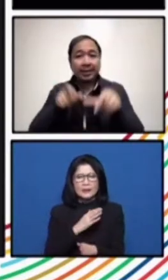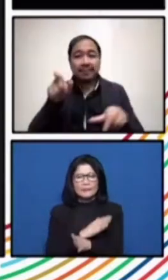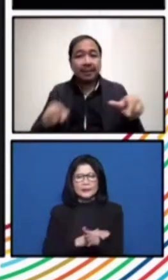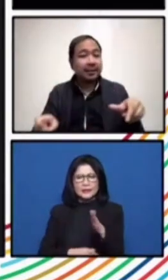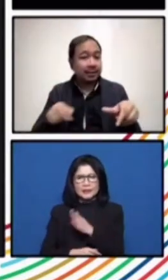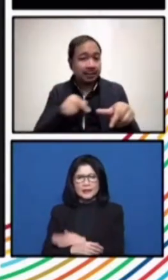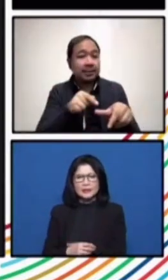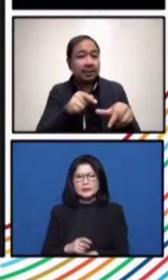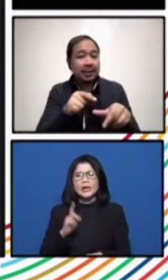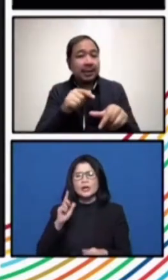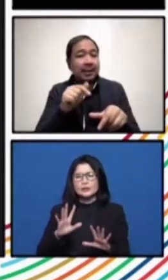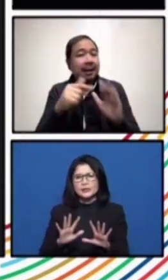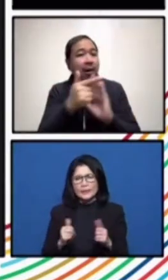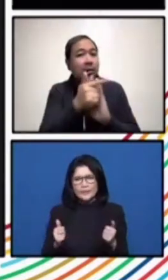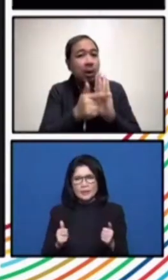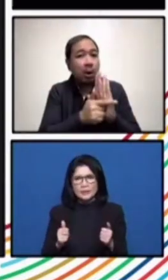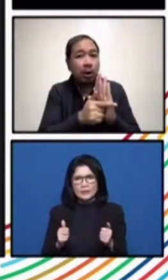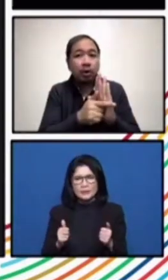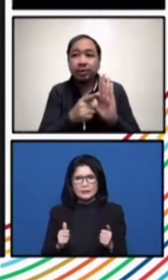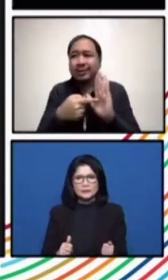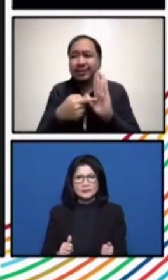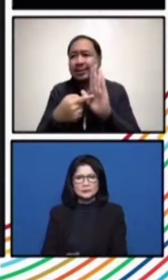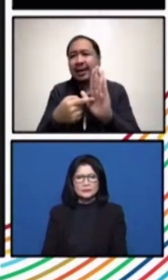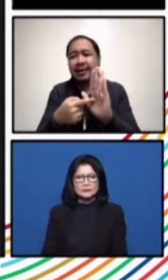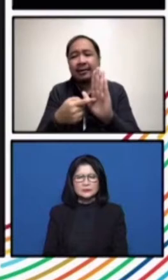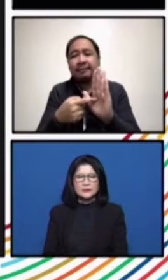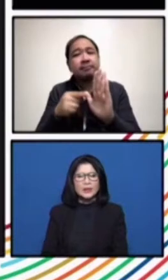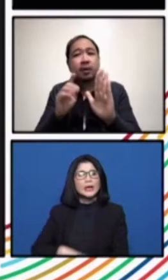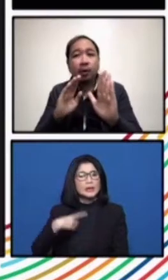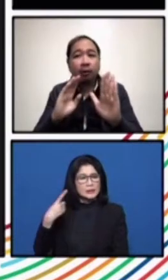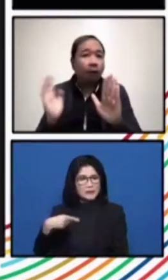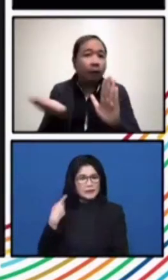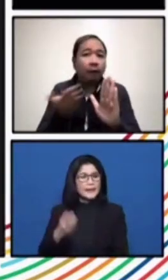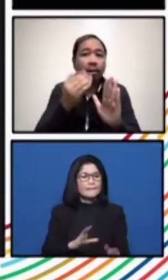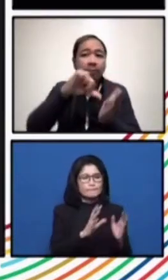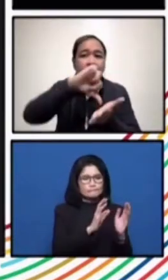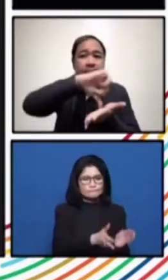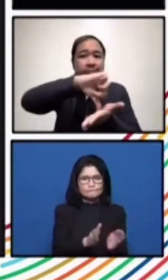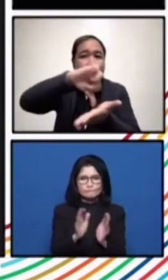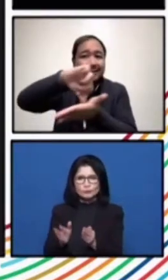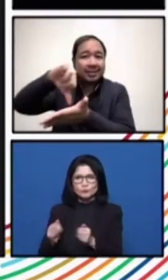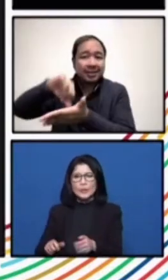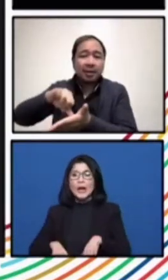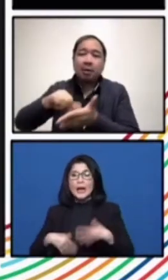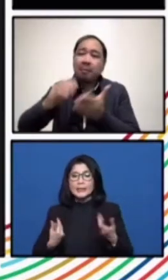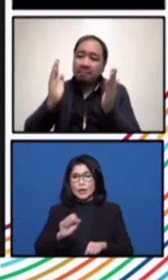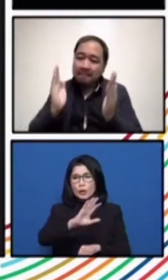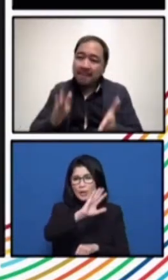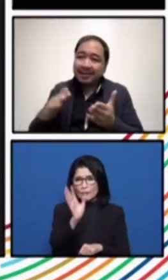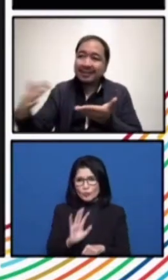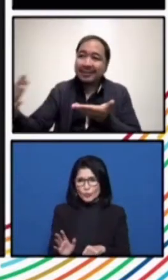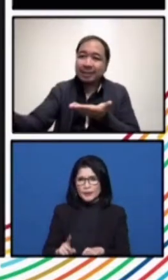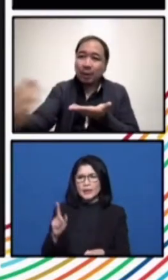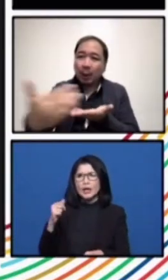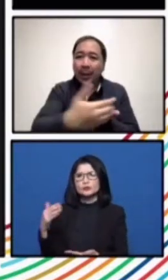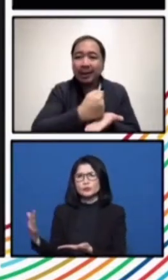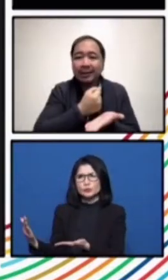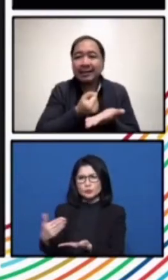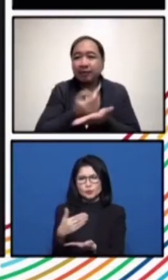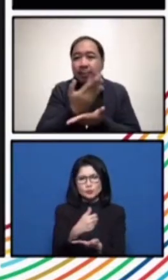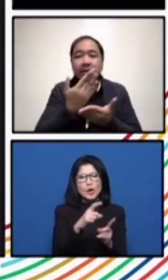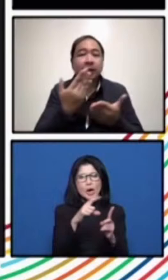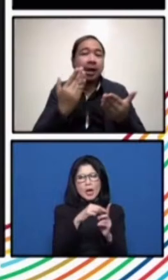that every District must uh you know compile the data have details contact numbers